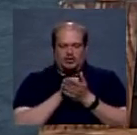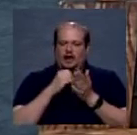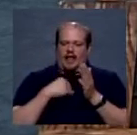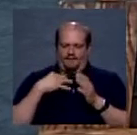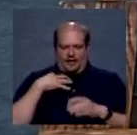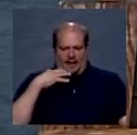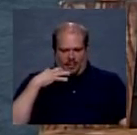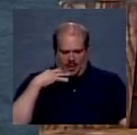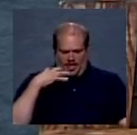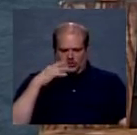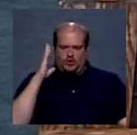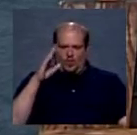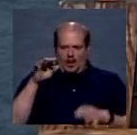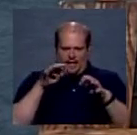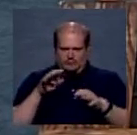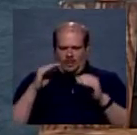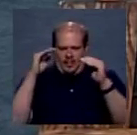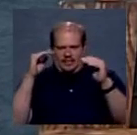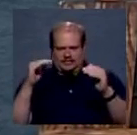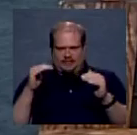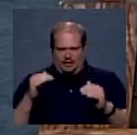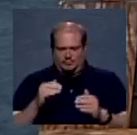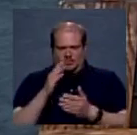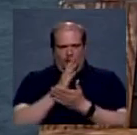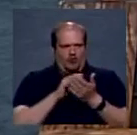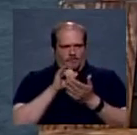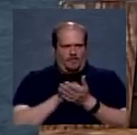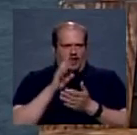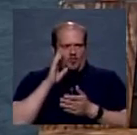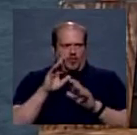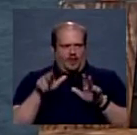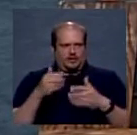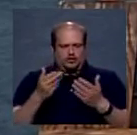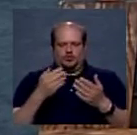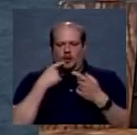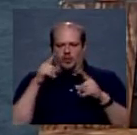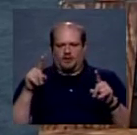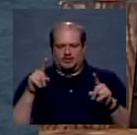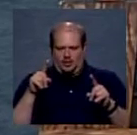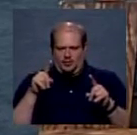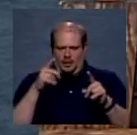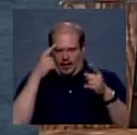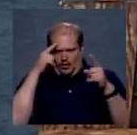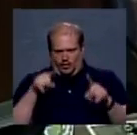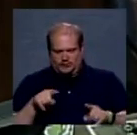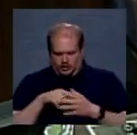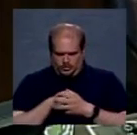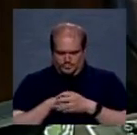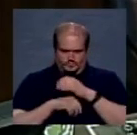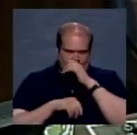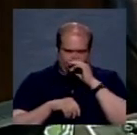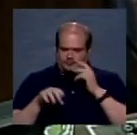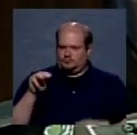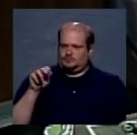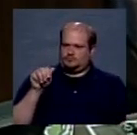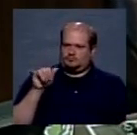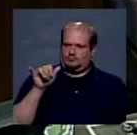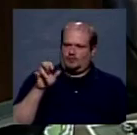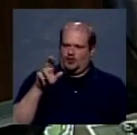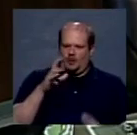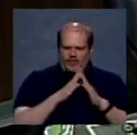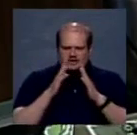second page tells you the steps to go through. Part of it is that you would issue a resolution and a proclamation, yes. And Mayor or City Attorney,